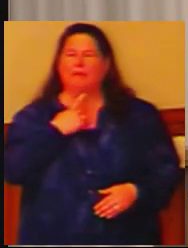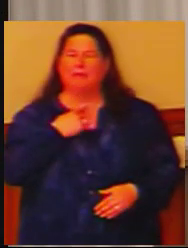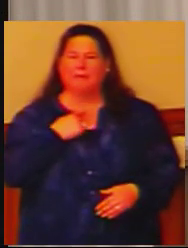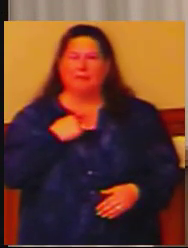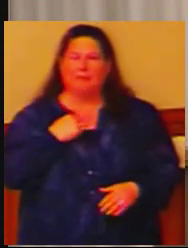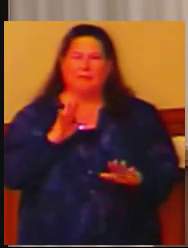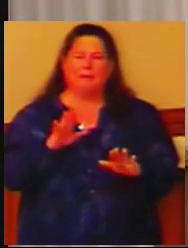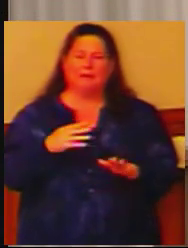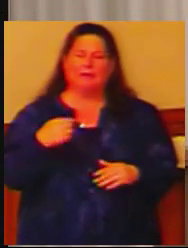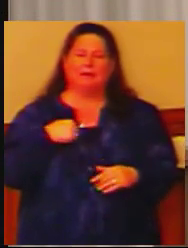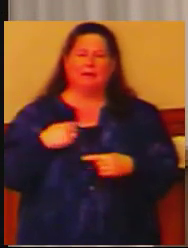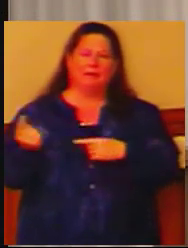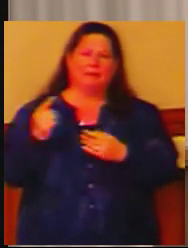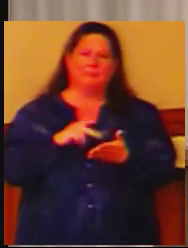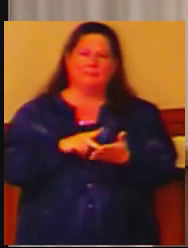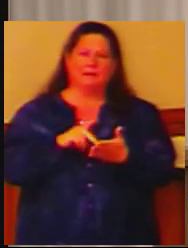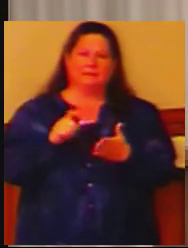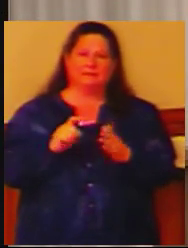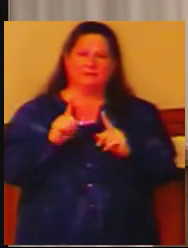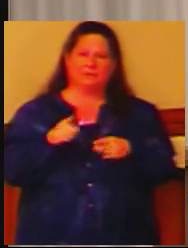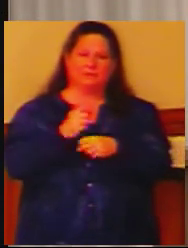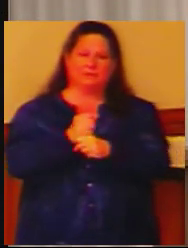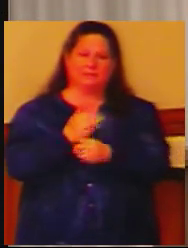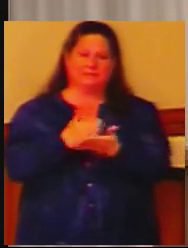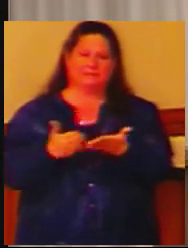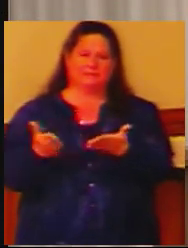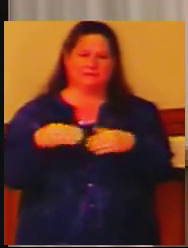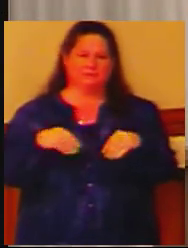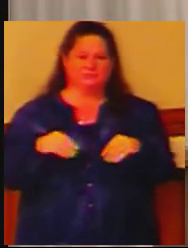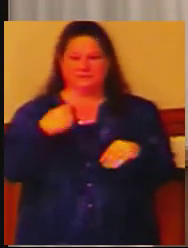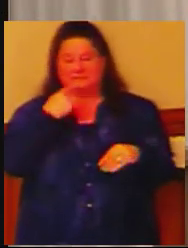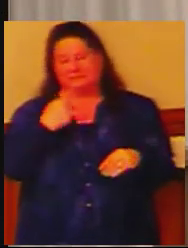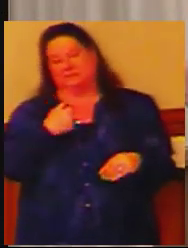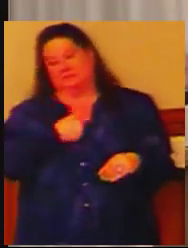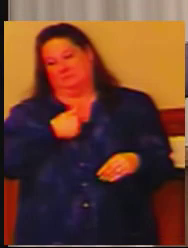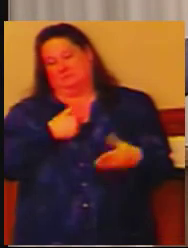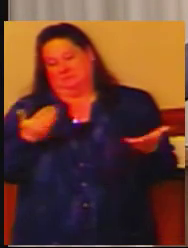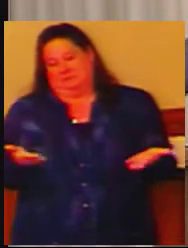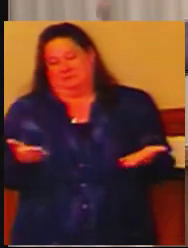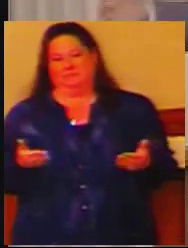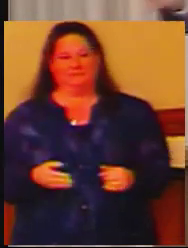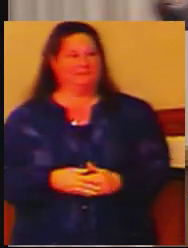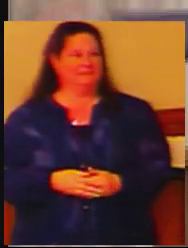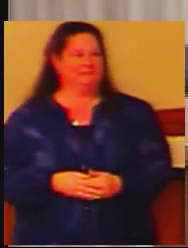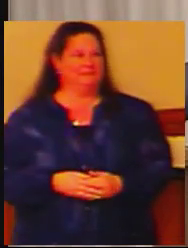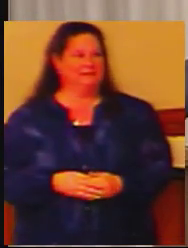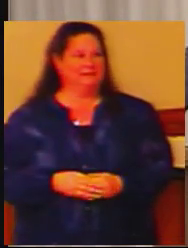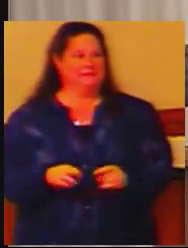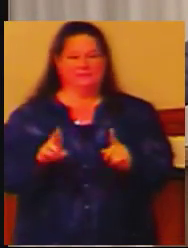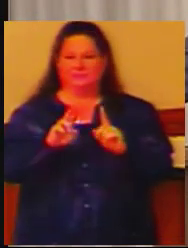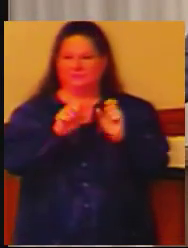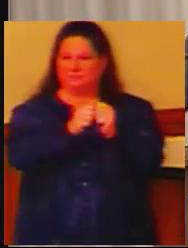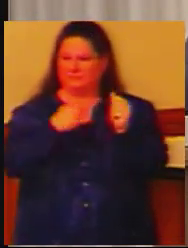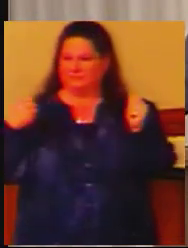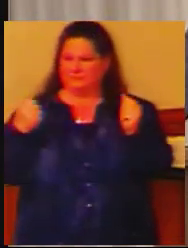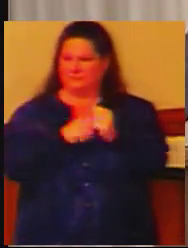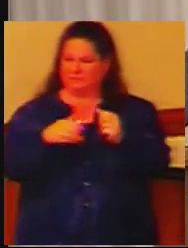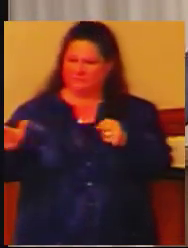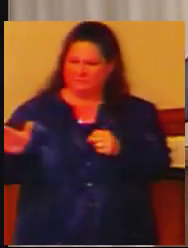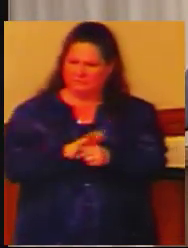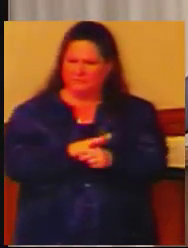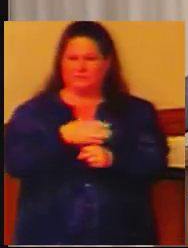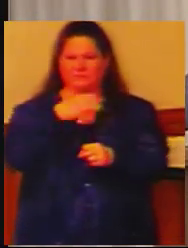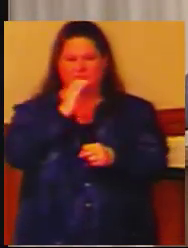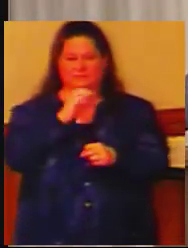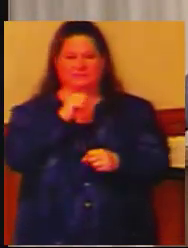I'll be right back. I got to go get something at the store. He goes, I'll be here. I mean, the refrigerator's falling over with drinks. I'm